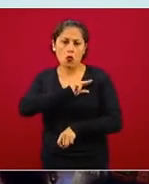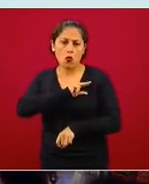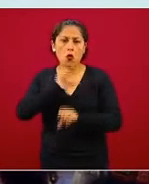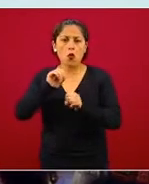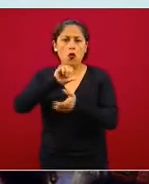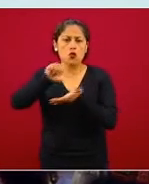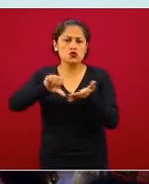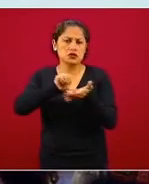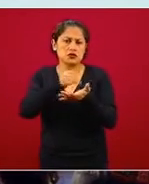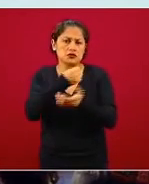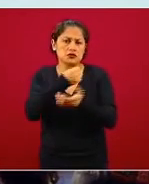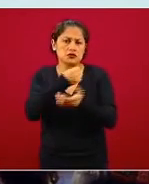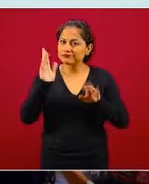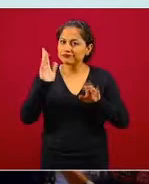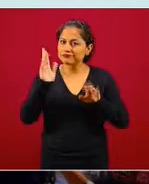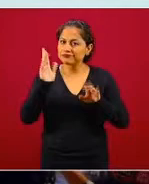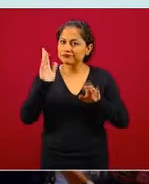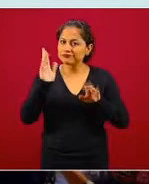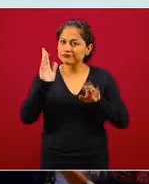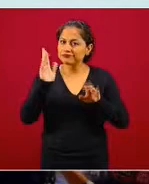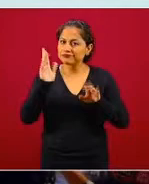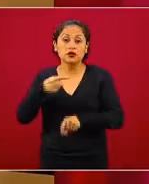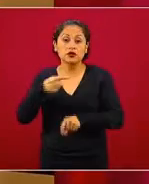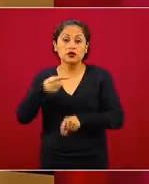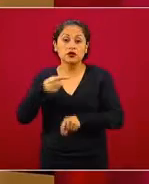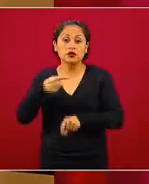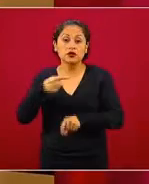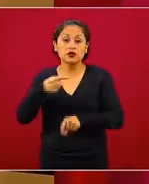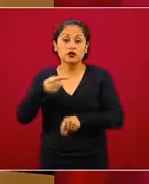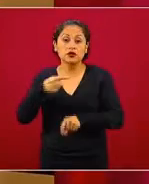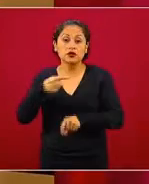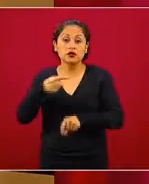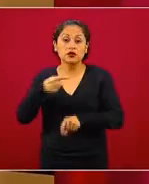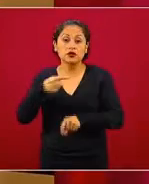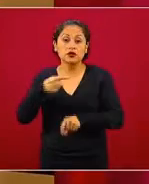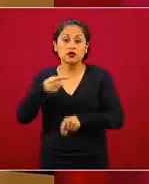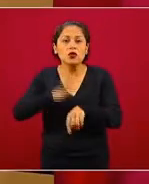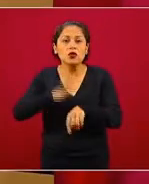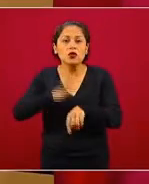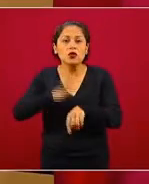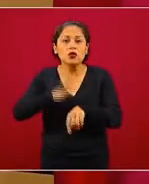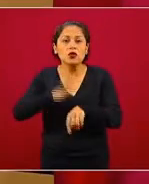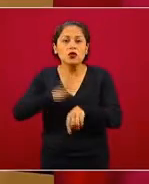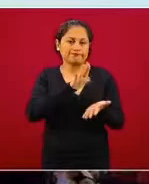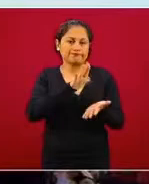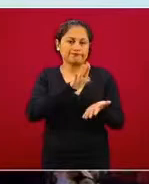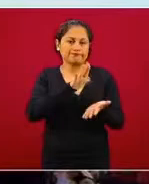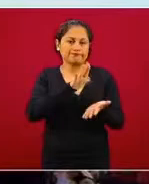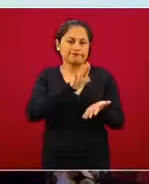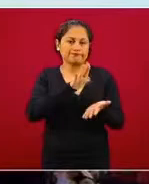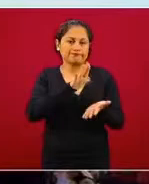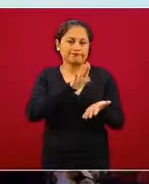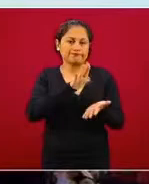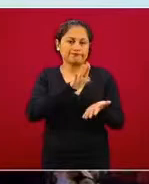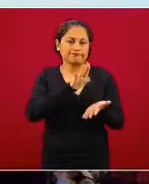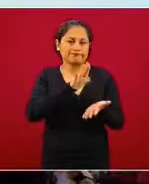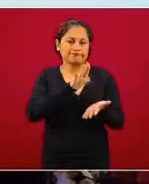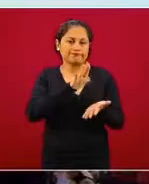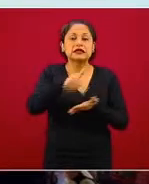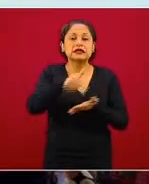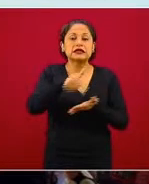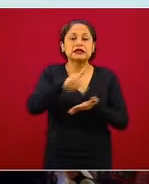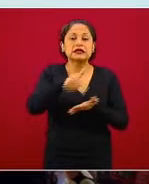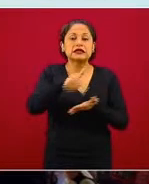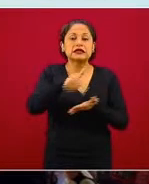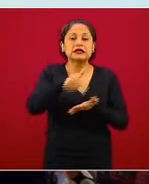doesn't mean de that's the modo que hospital los estamos they got. I want to be trabajo very clear principal y that estamos asumiendo como principal el we are de la jornada showing you matutina